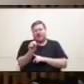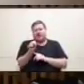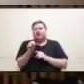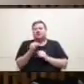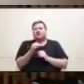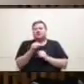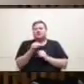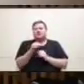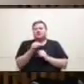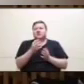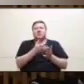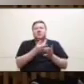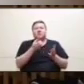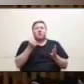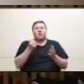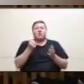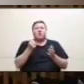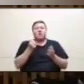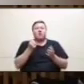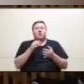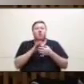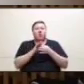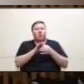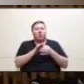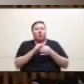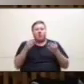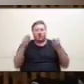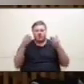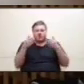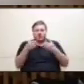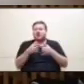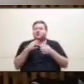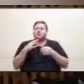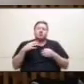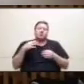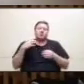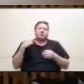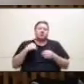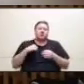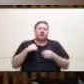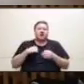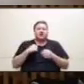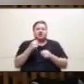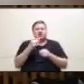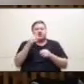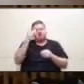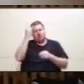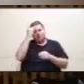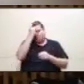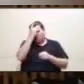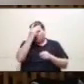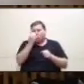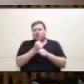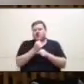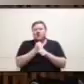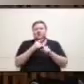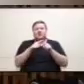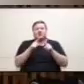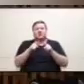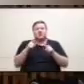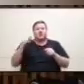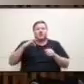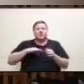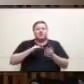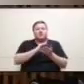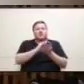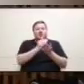it came from the commitment that the municipality made in March to our different pension funds.